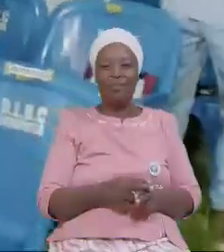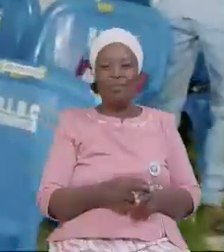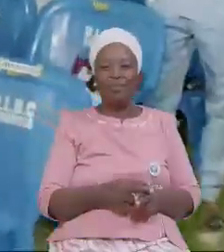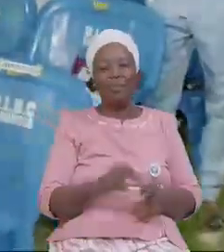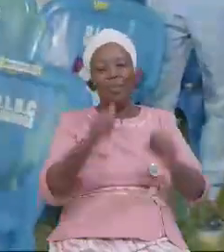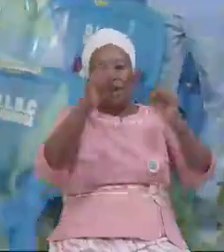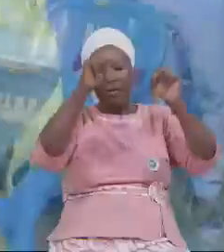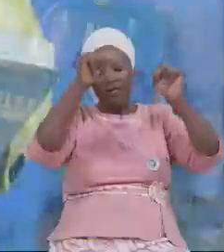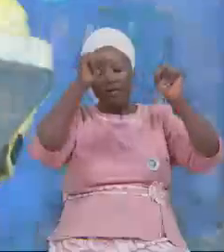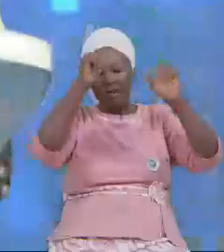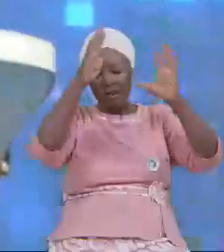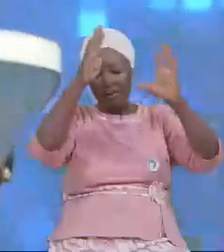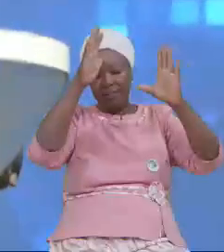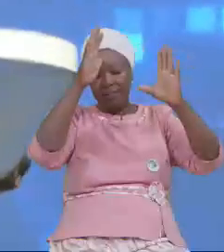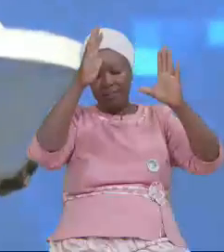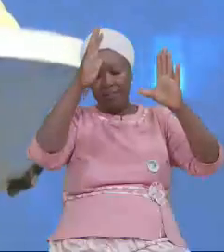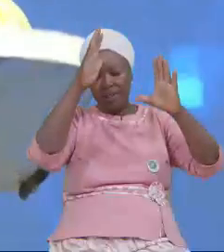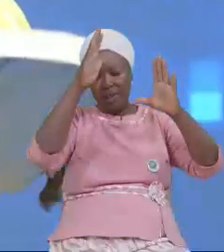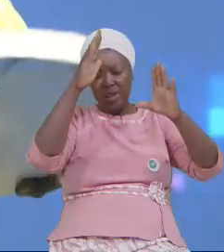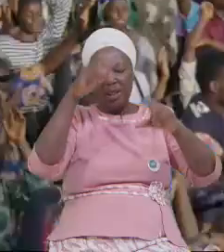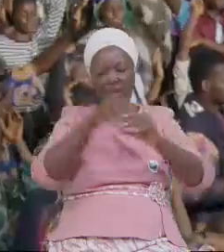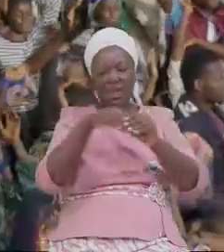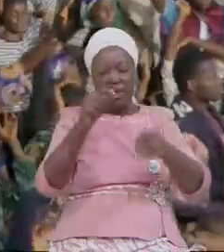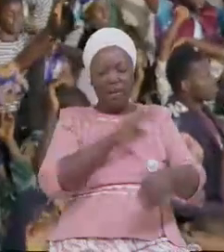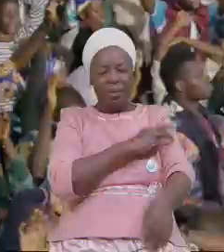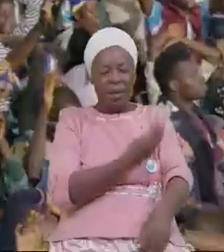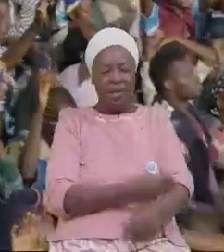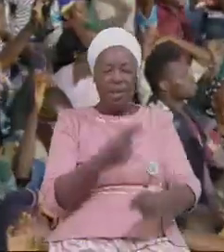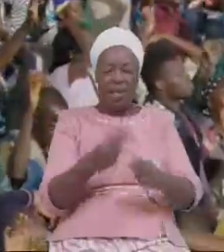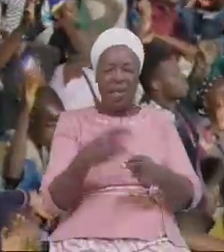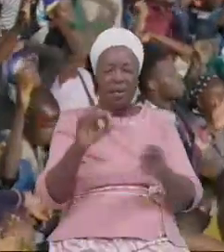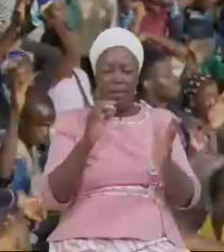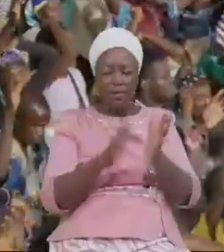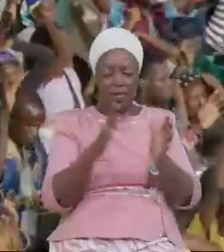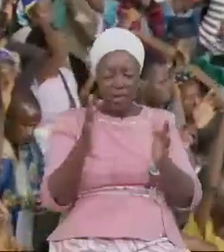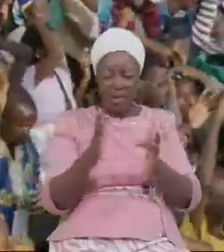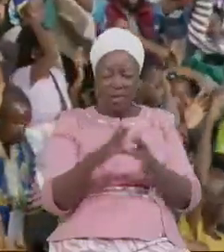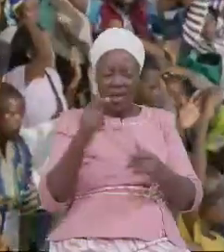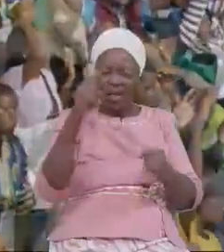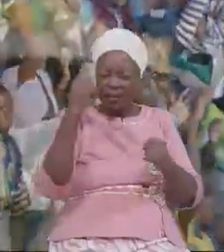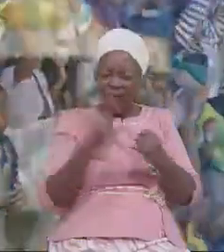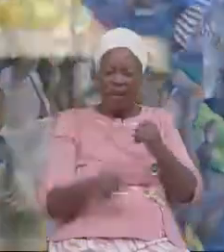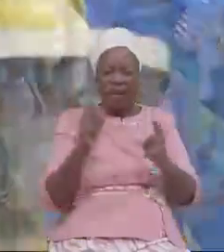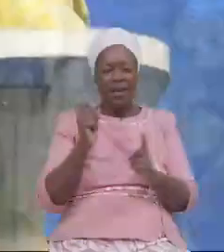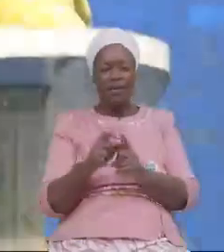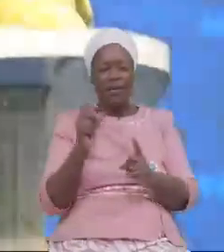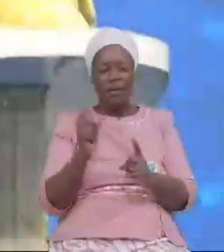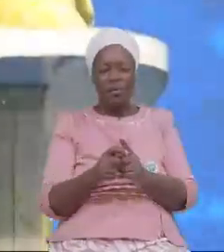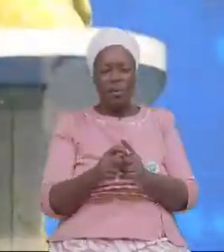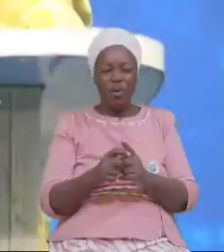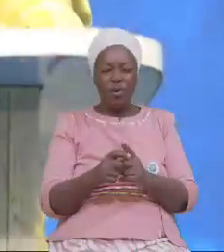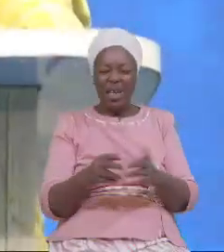Father, in the mighty name of Jesus, the final word against